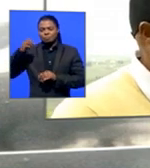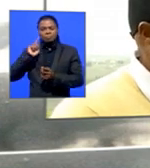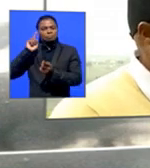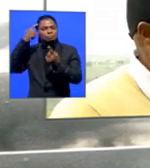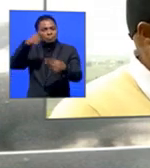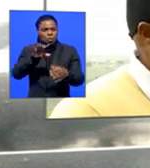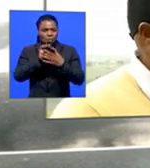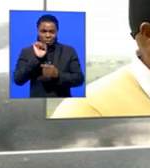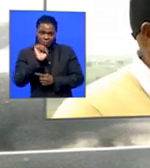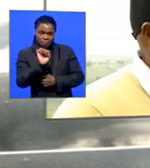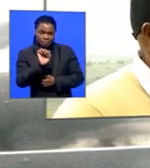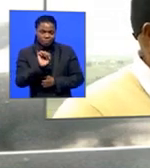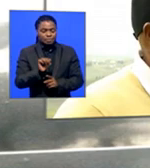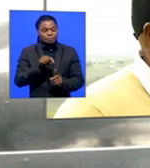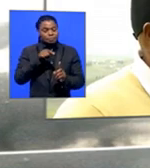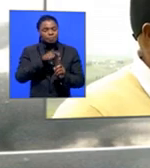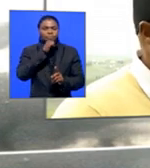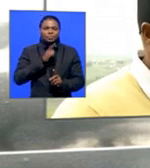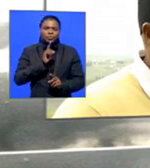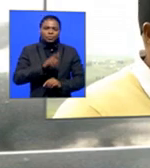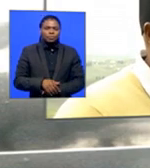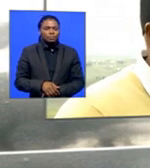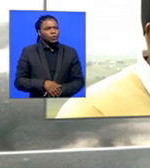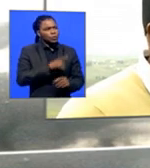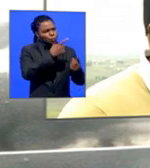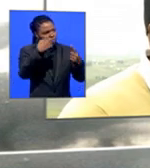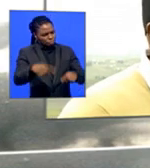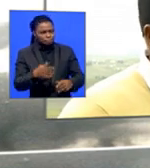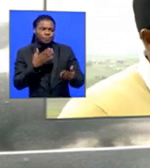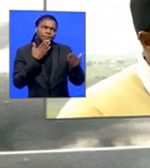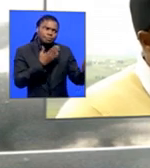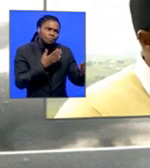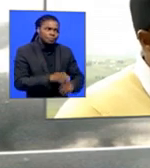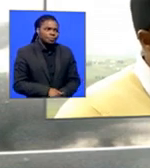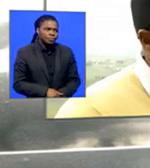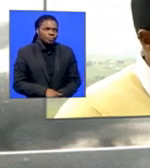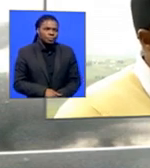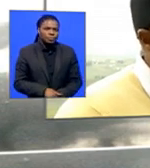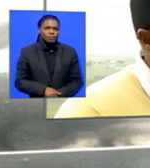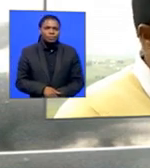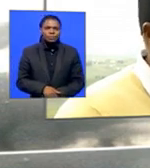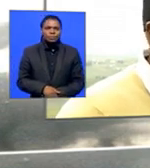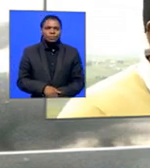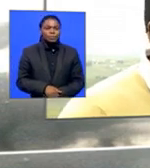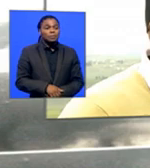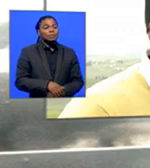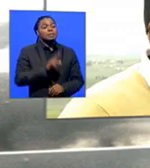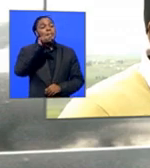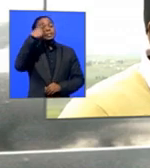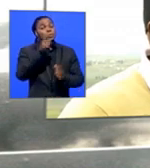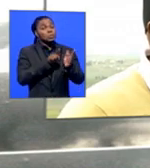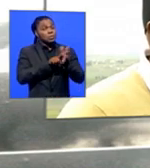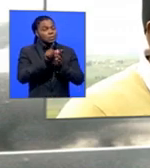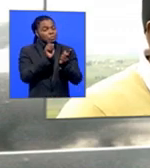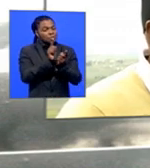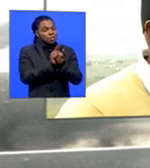home. He says to me, "Thank you for coming. The meeting that you arranged for next week with